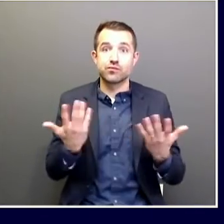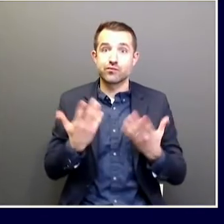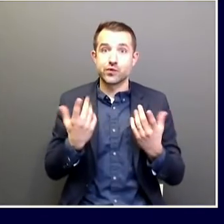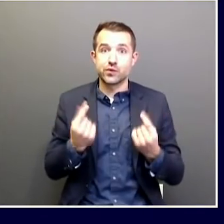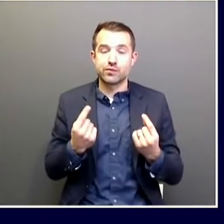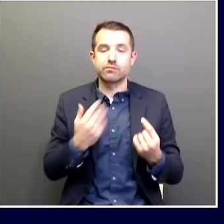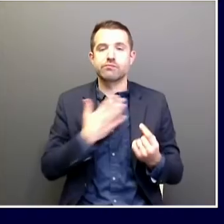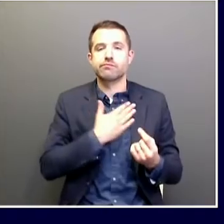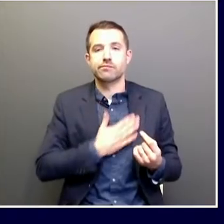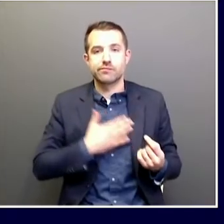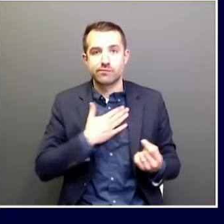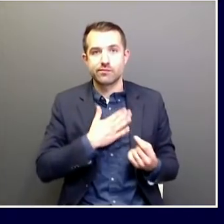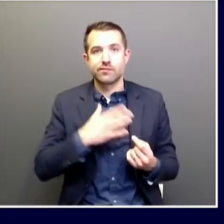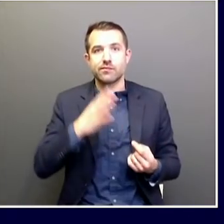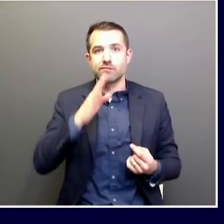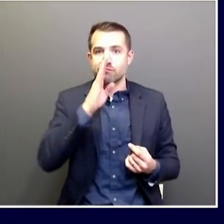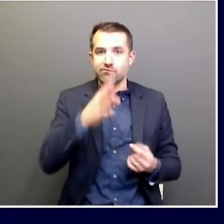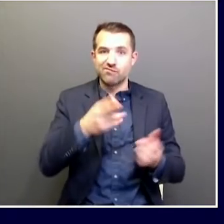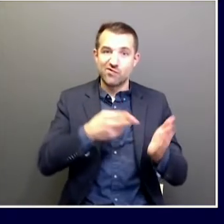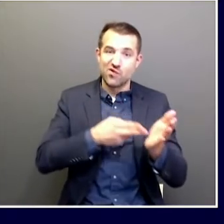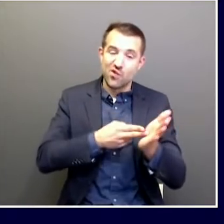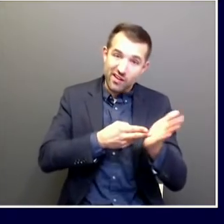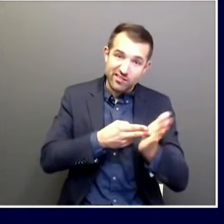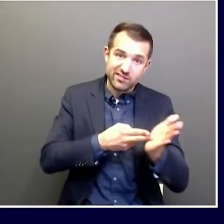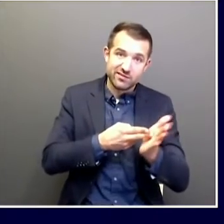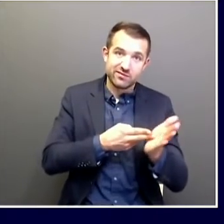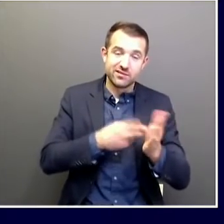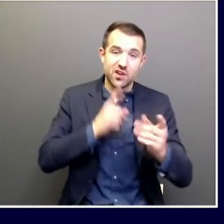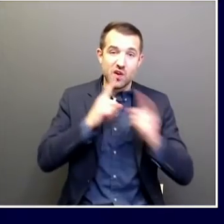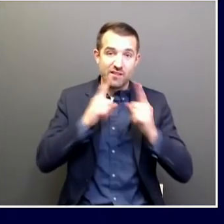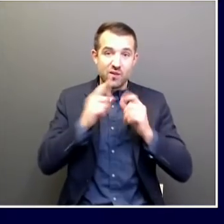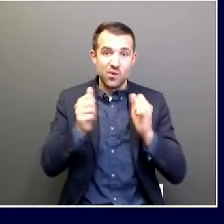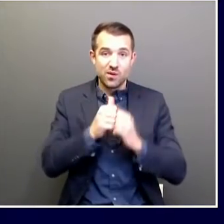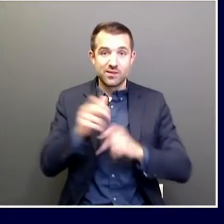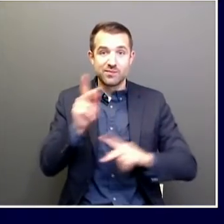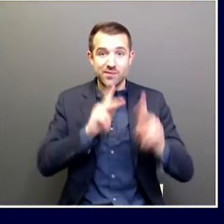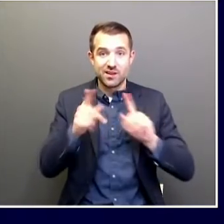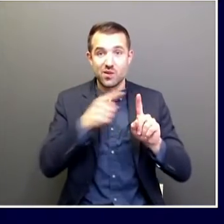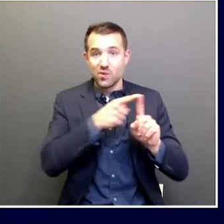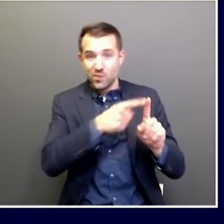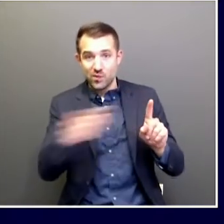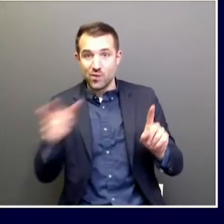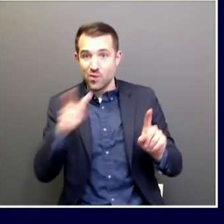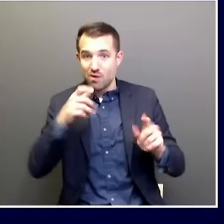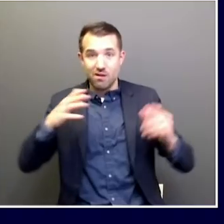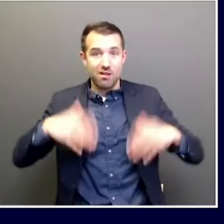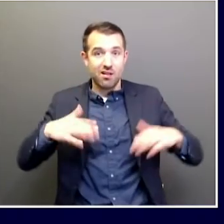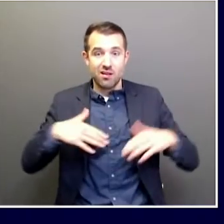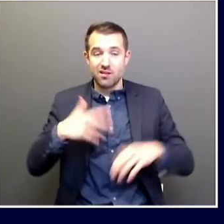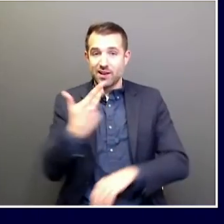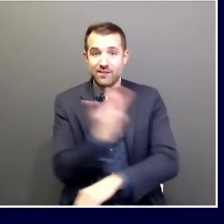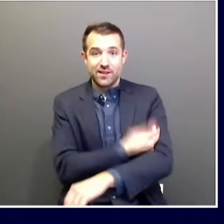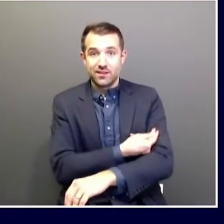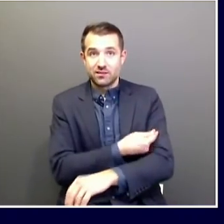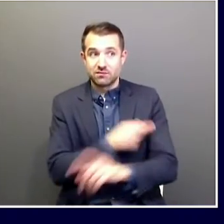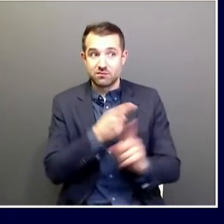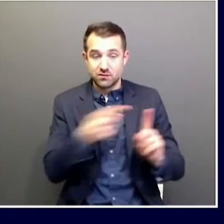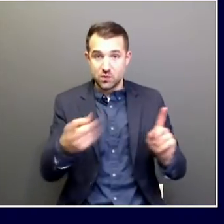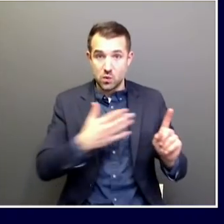conversation with individuals who may be coming who are not yet vaccinated to see if they're willing to get a